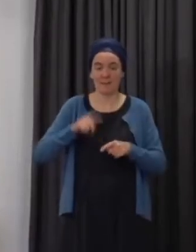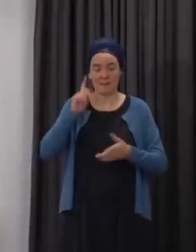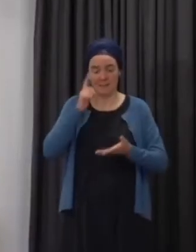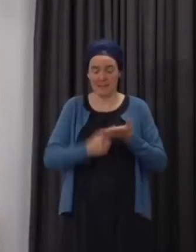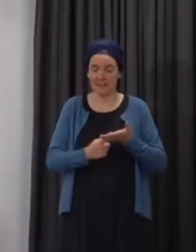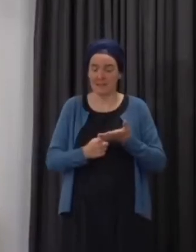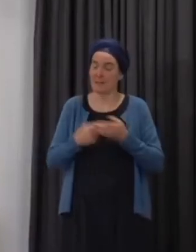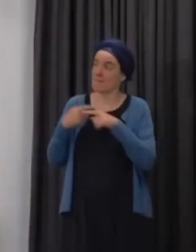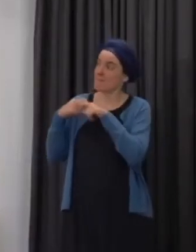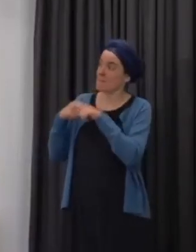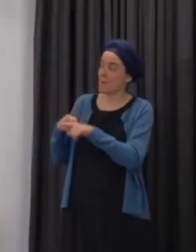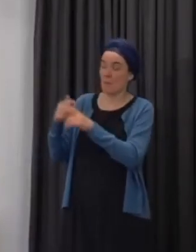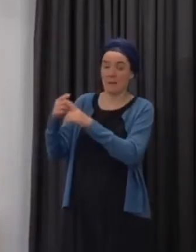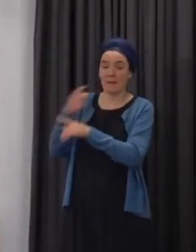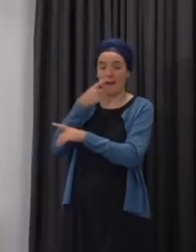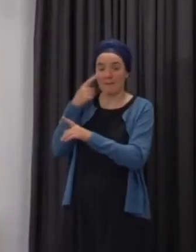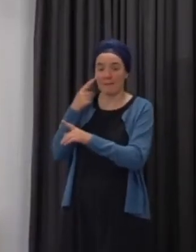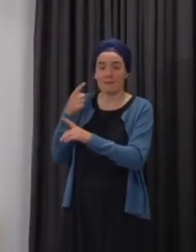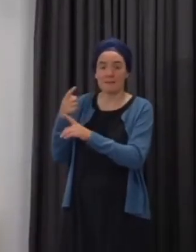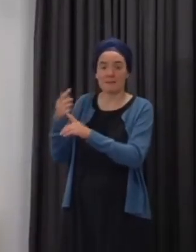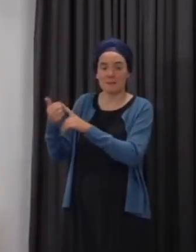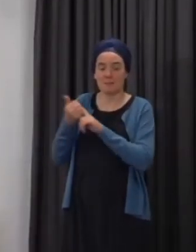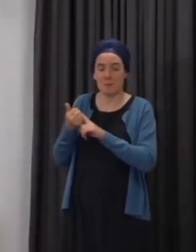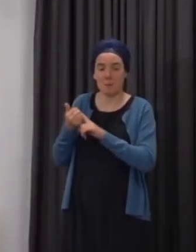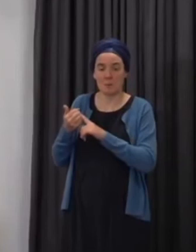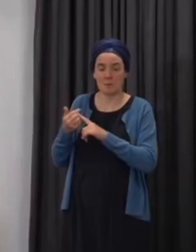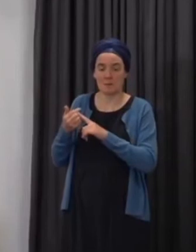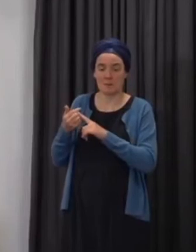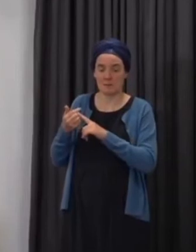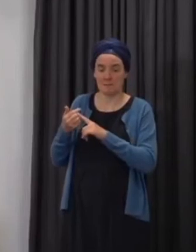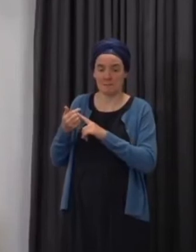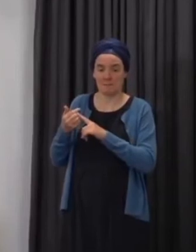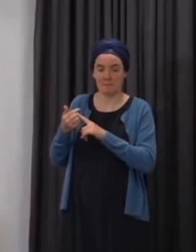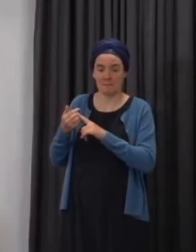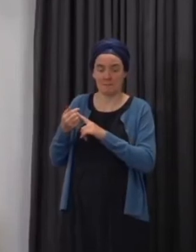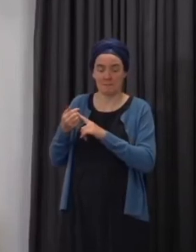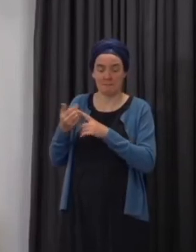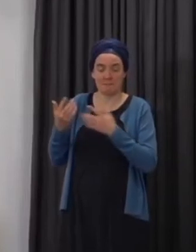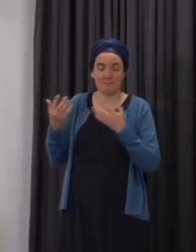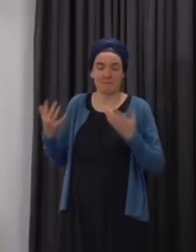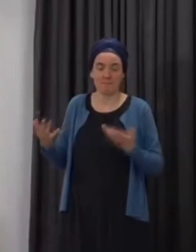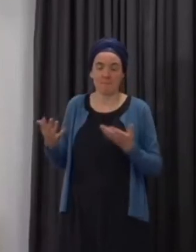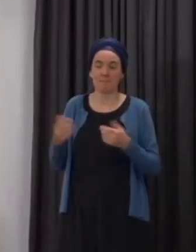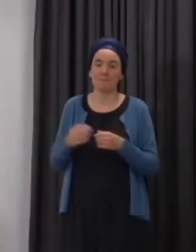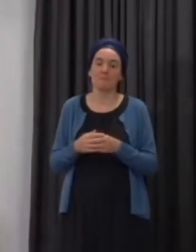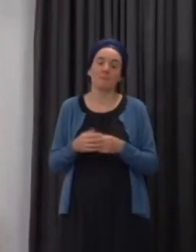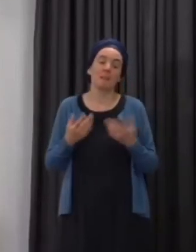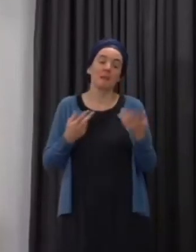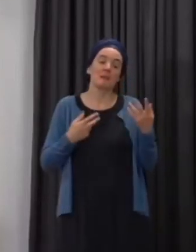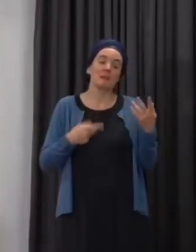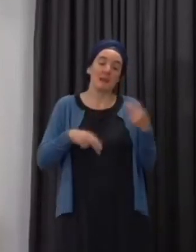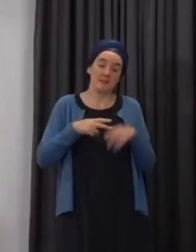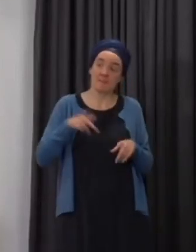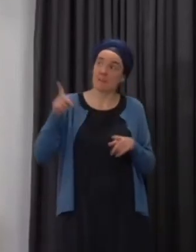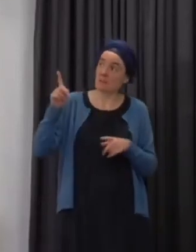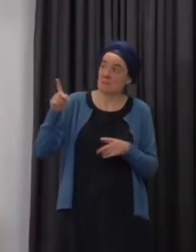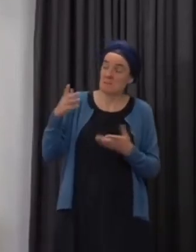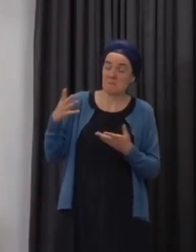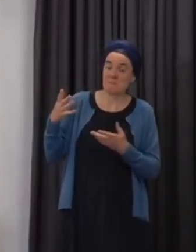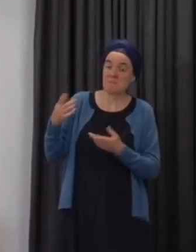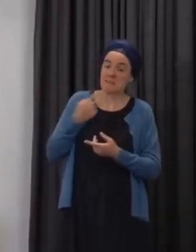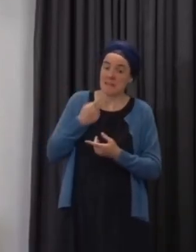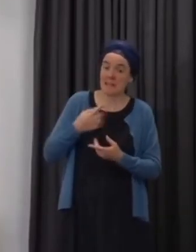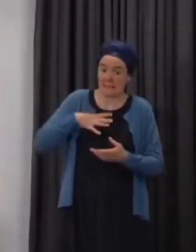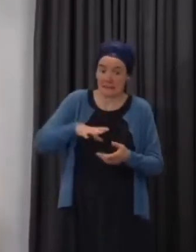the time, and if the evidence supports a change in position, then we'll make that change as we have done in the last few days.